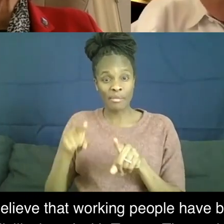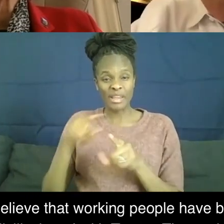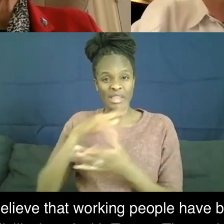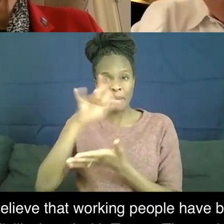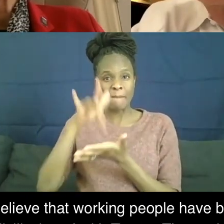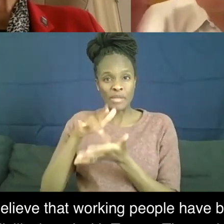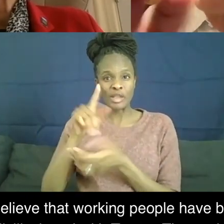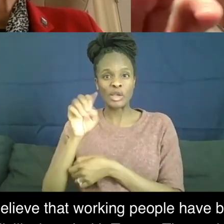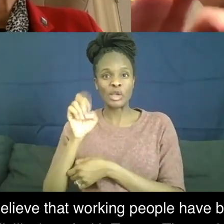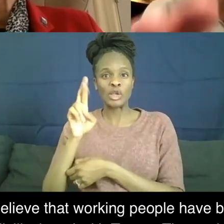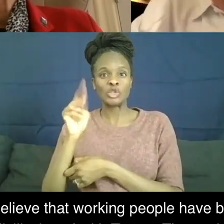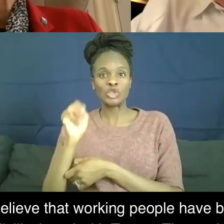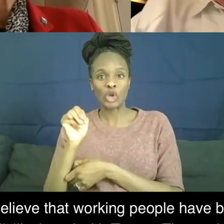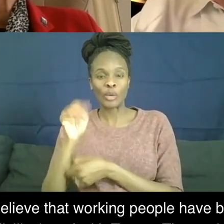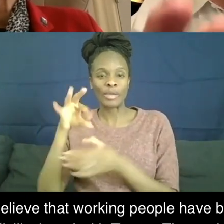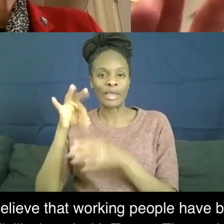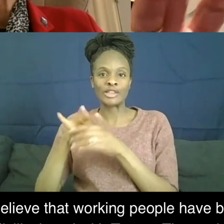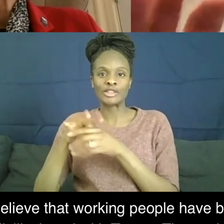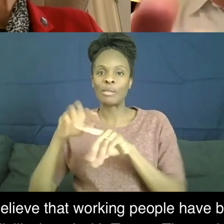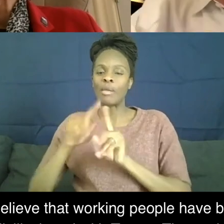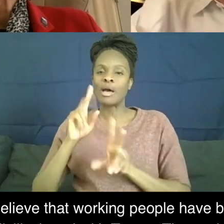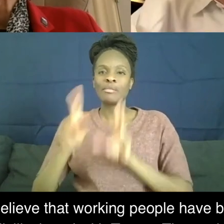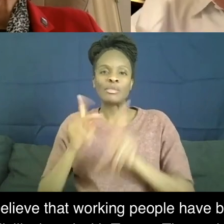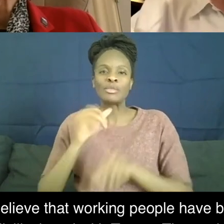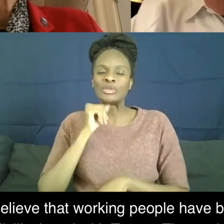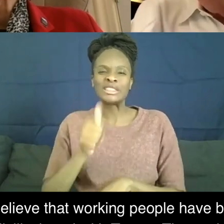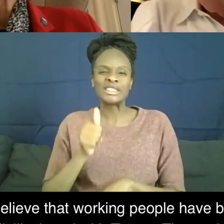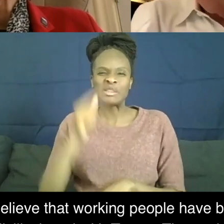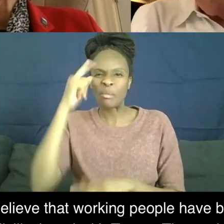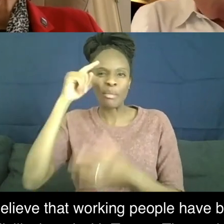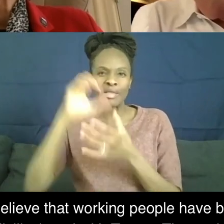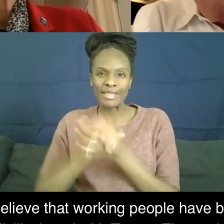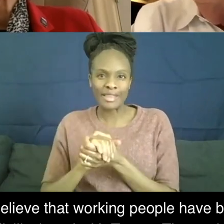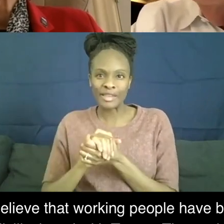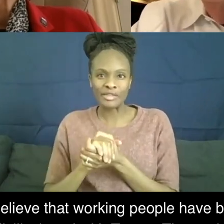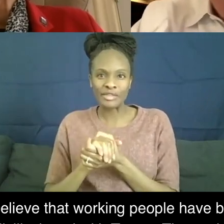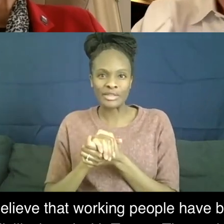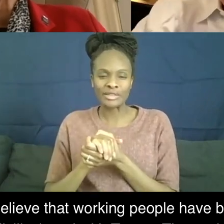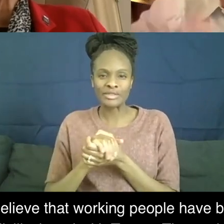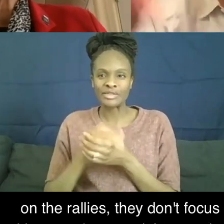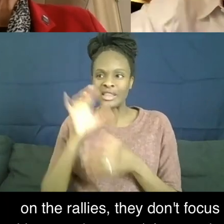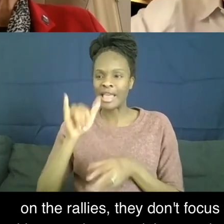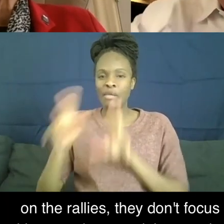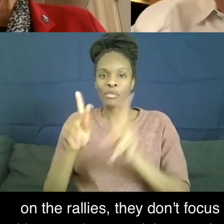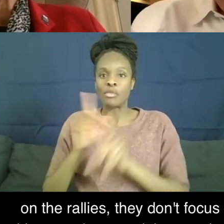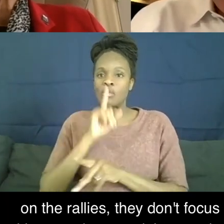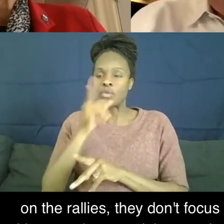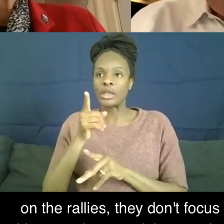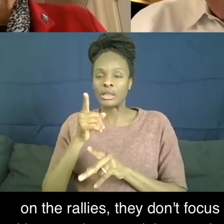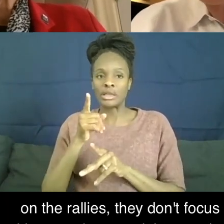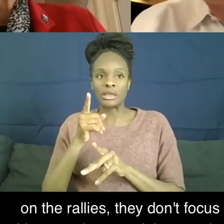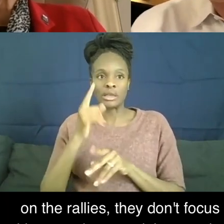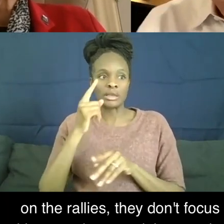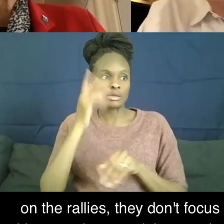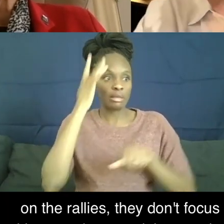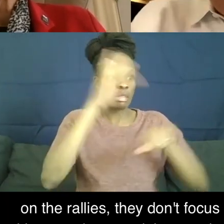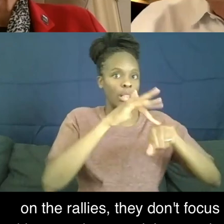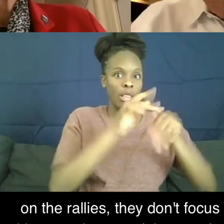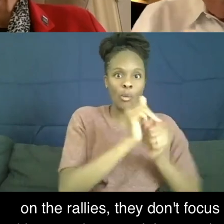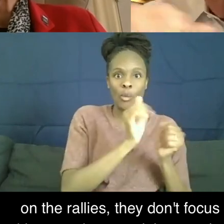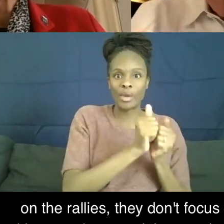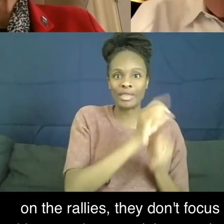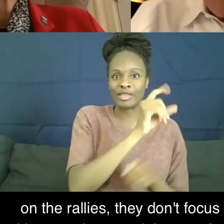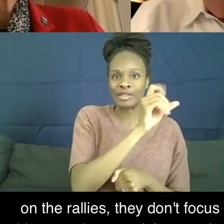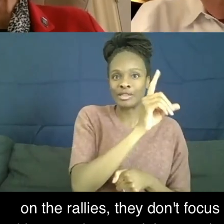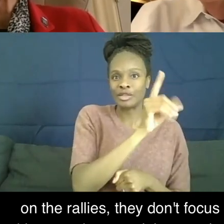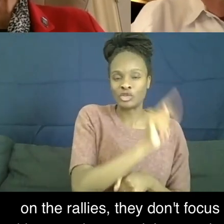don't believe that working people have become disillusioned with Trump. They only focus on the rallies. They don't focus on